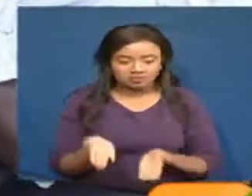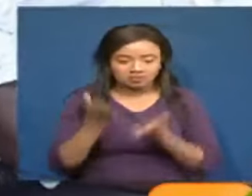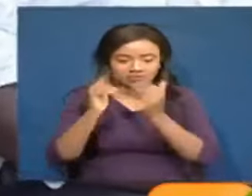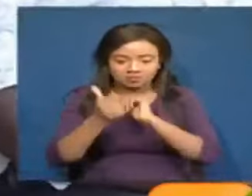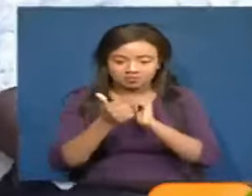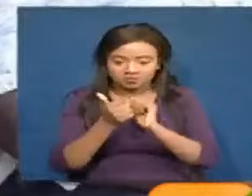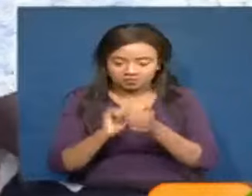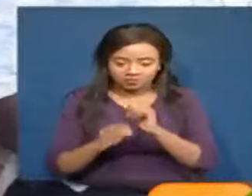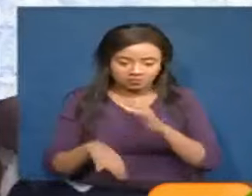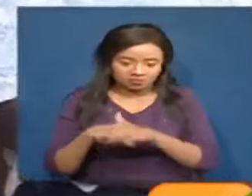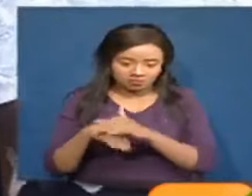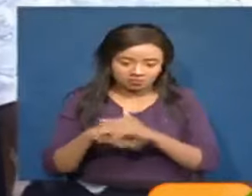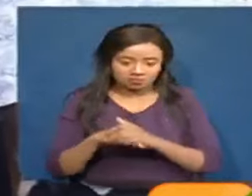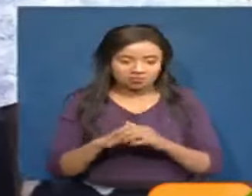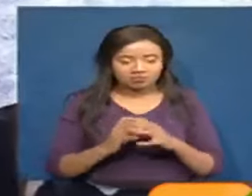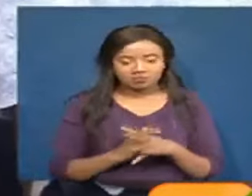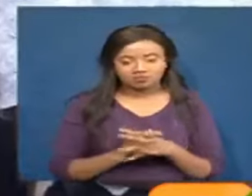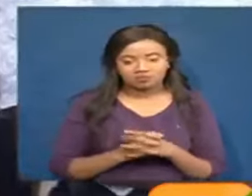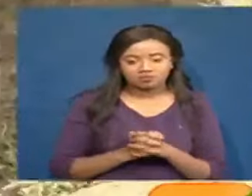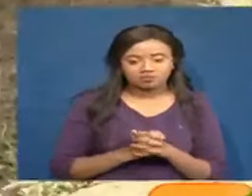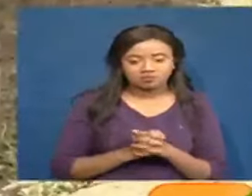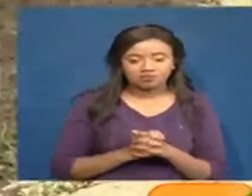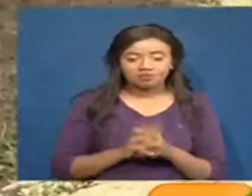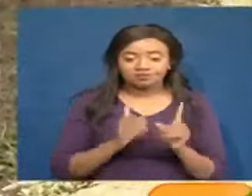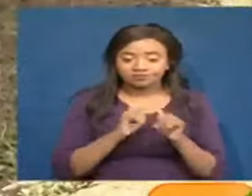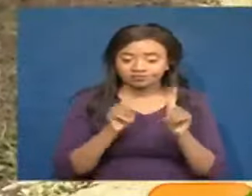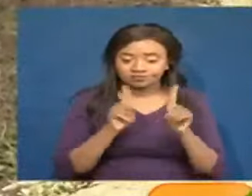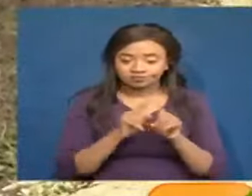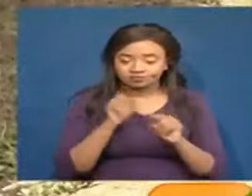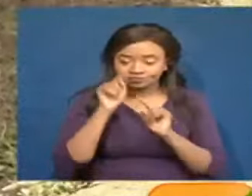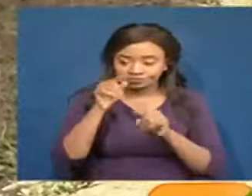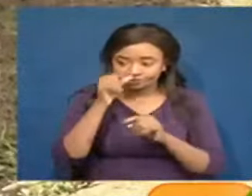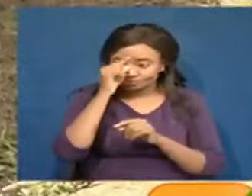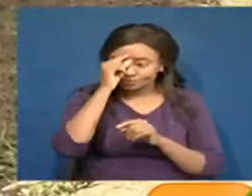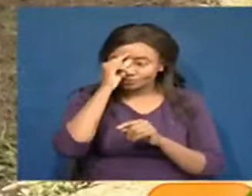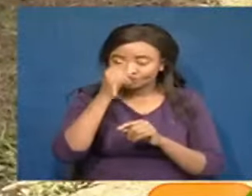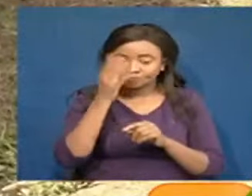maana kwa jamii na hata kwenye masuala ya michezo. Hata hivyo wamelaumu serikali